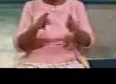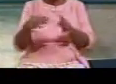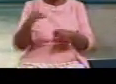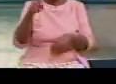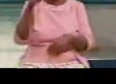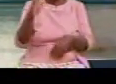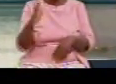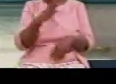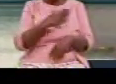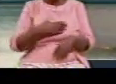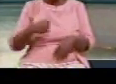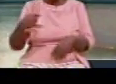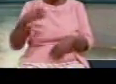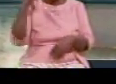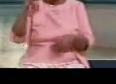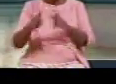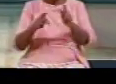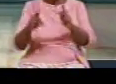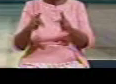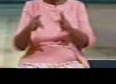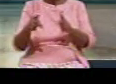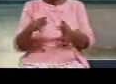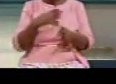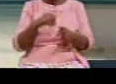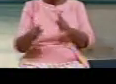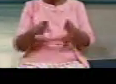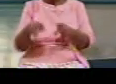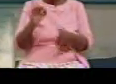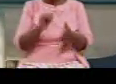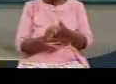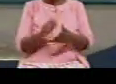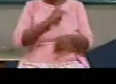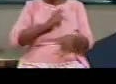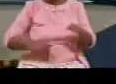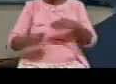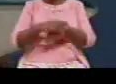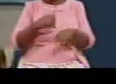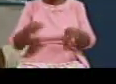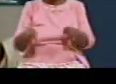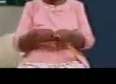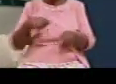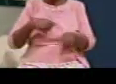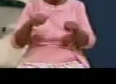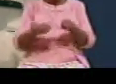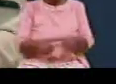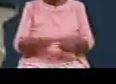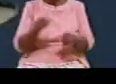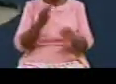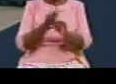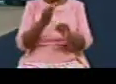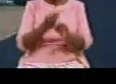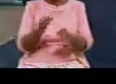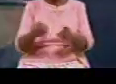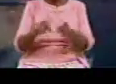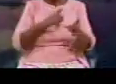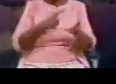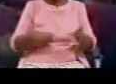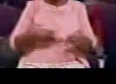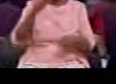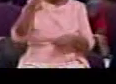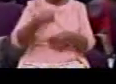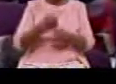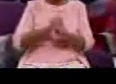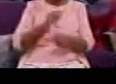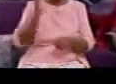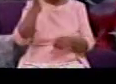and we're citizens of that kingdom. And as we remain faithful to the Lord, He will make us fruitful. And